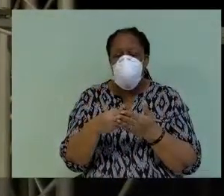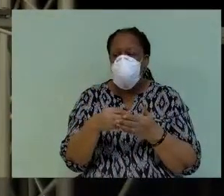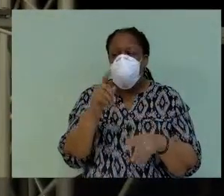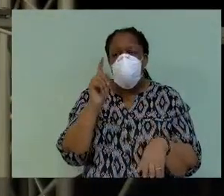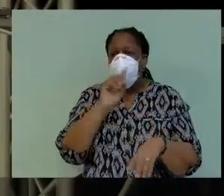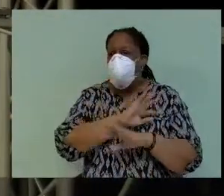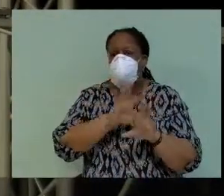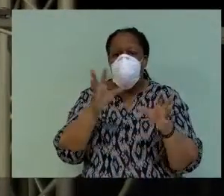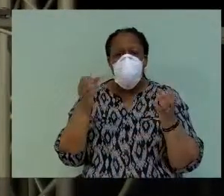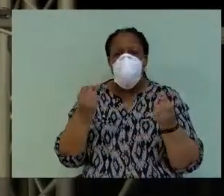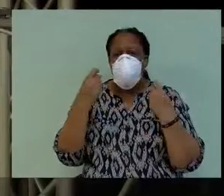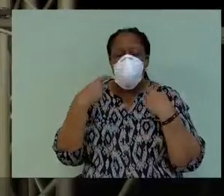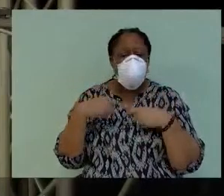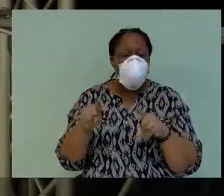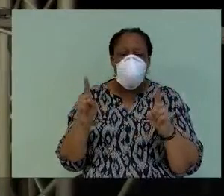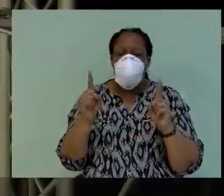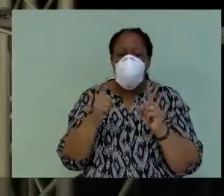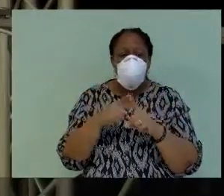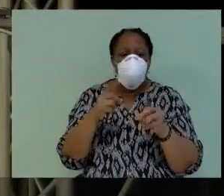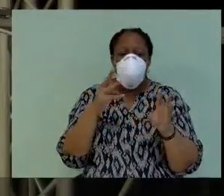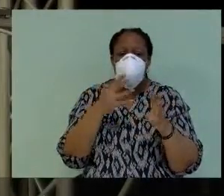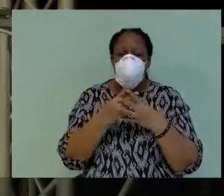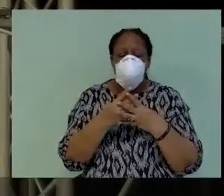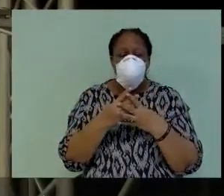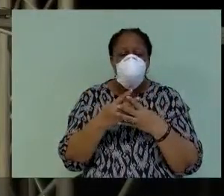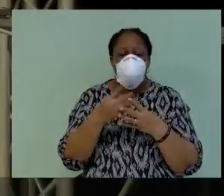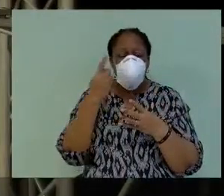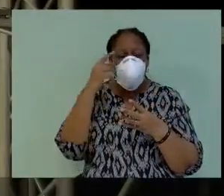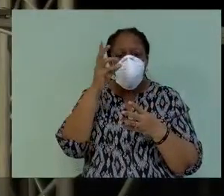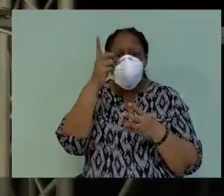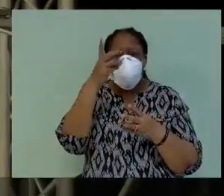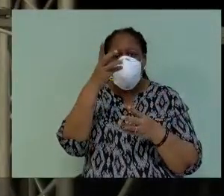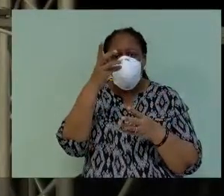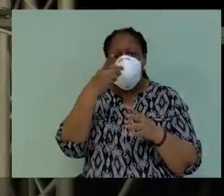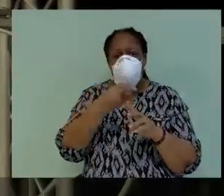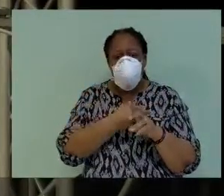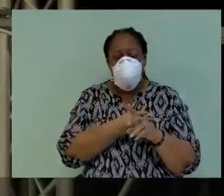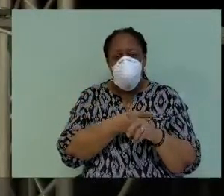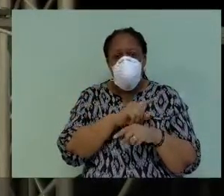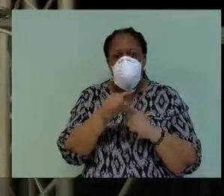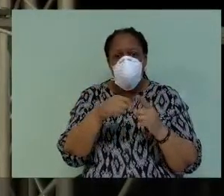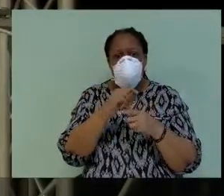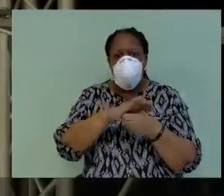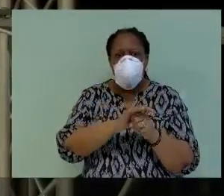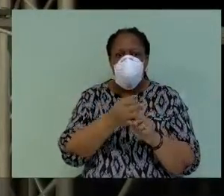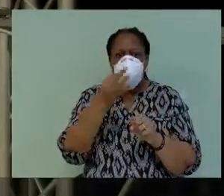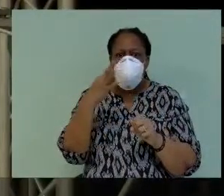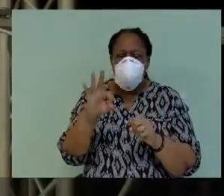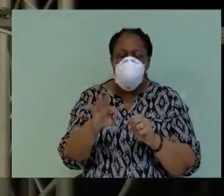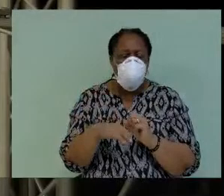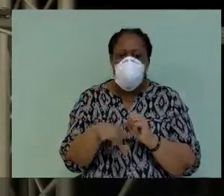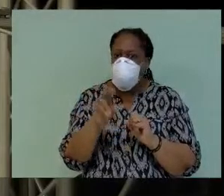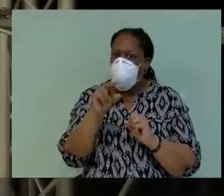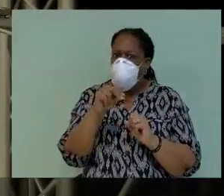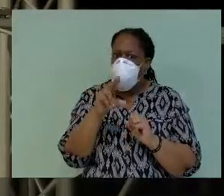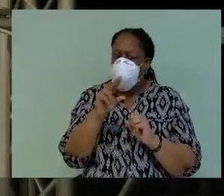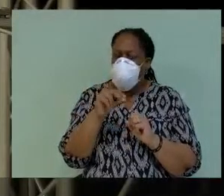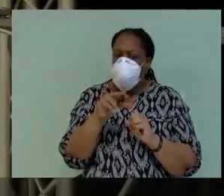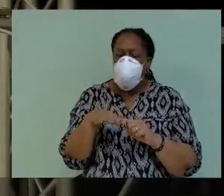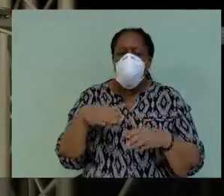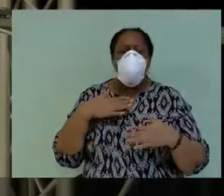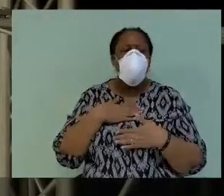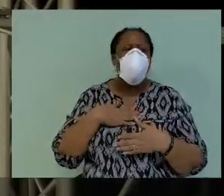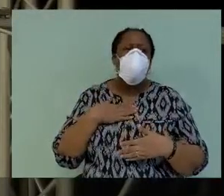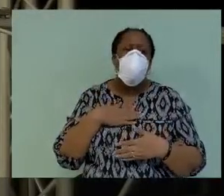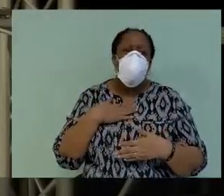months, not in a pandemic time. Okay? So I'm asking all bus drivers, taxi operators, and everyone who deals with public transport to